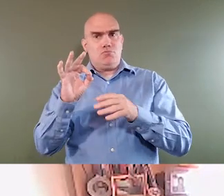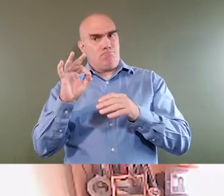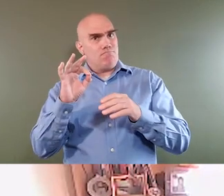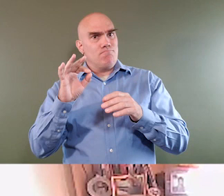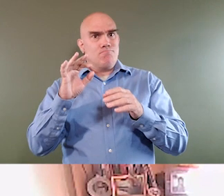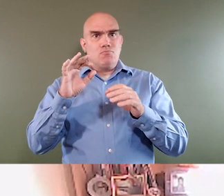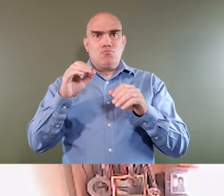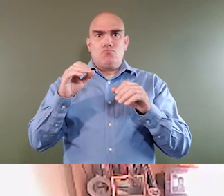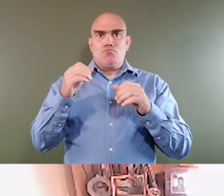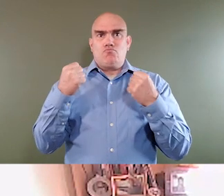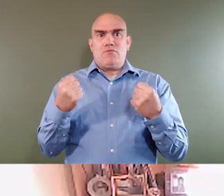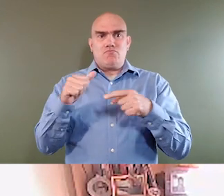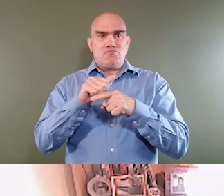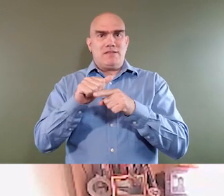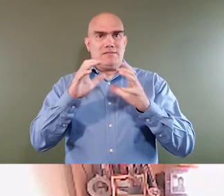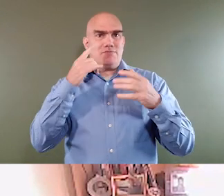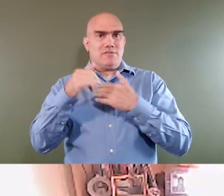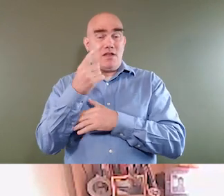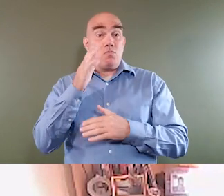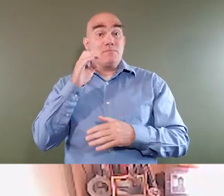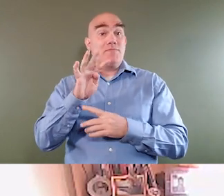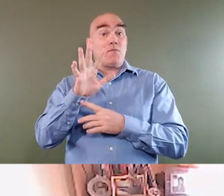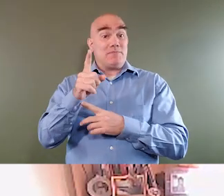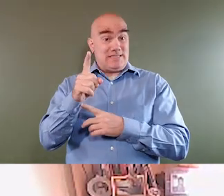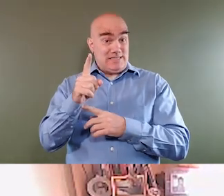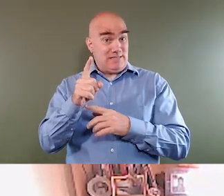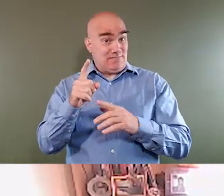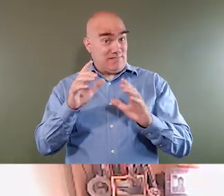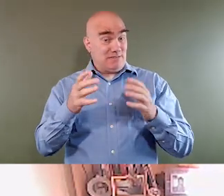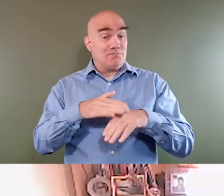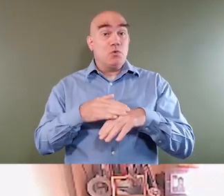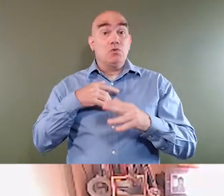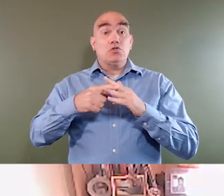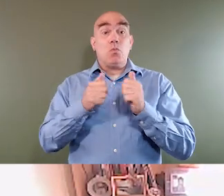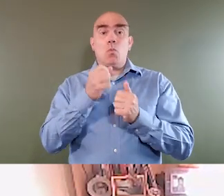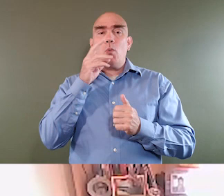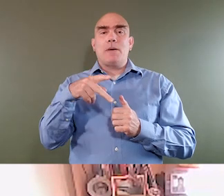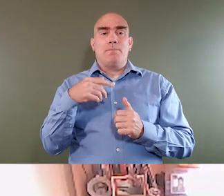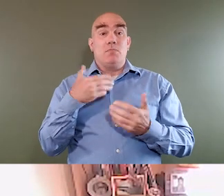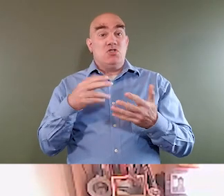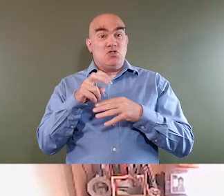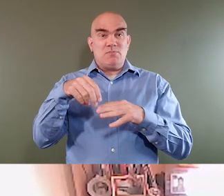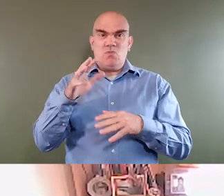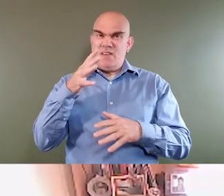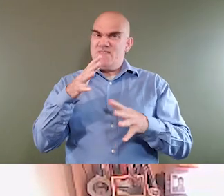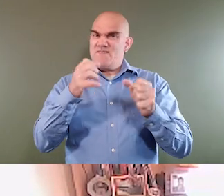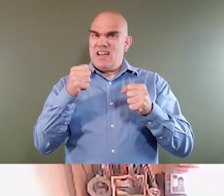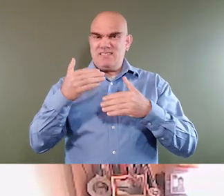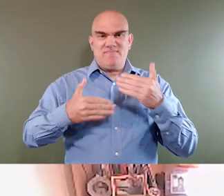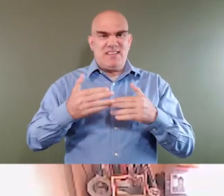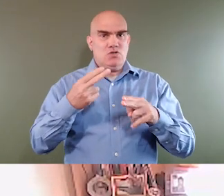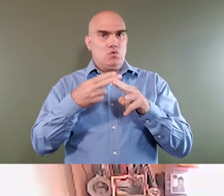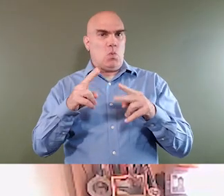today. It's going to be a 45-minute class. We're going to start with a warm-up. We're going to jump into a pretty fast-paced